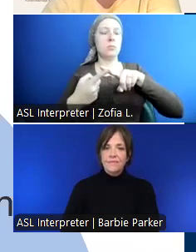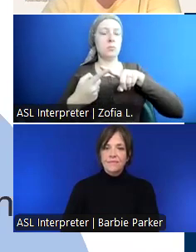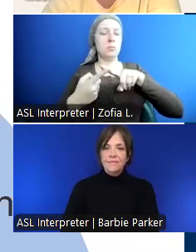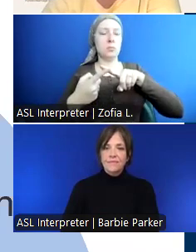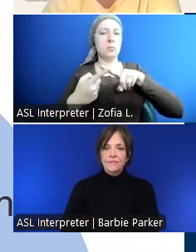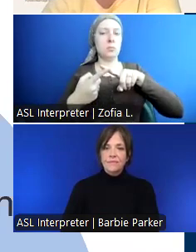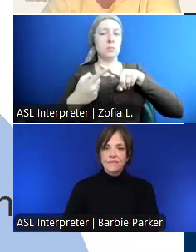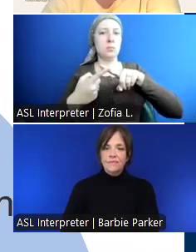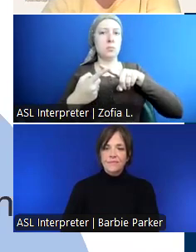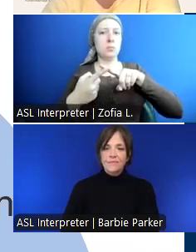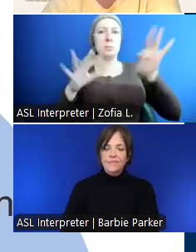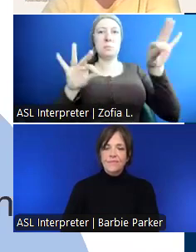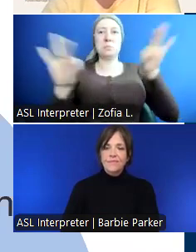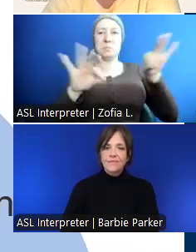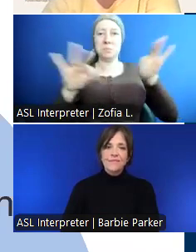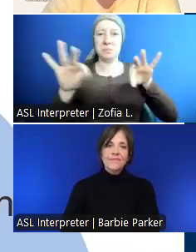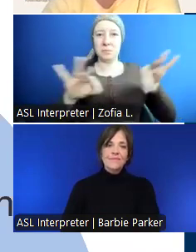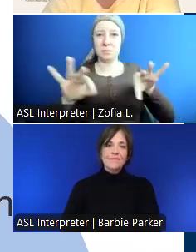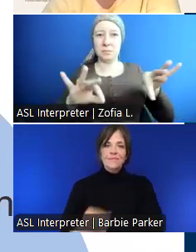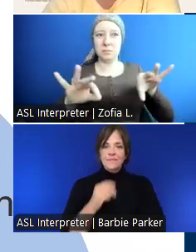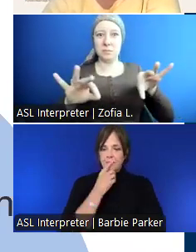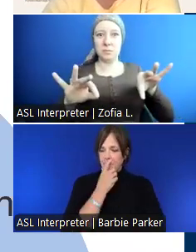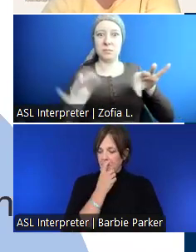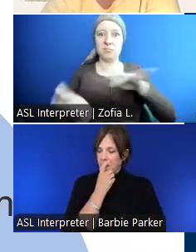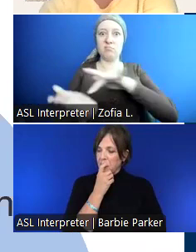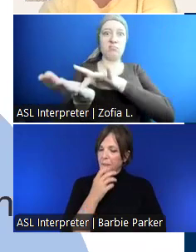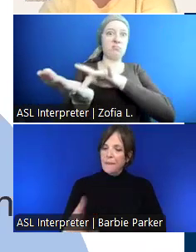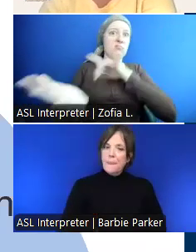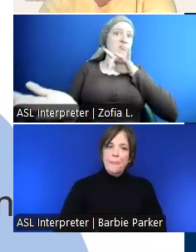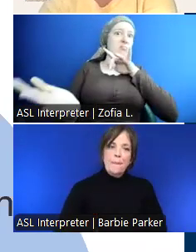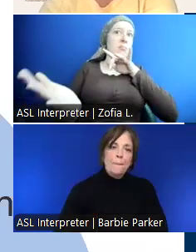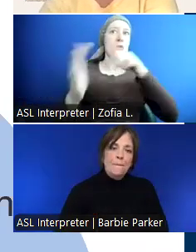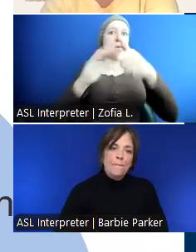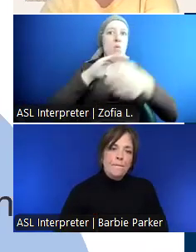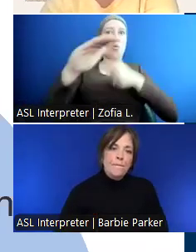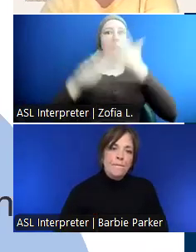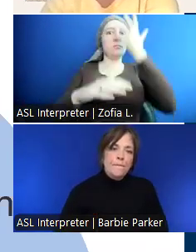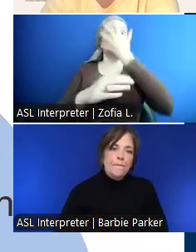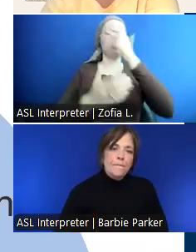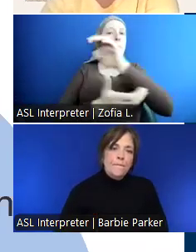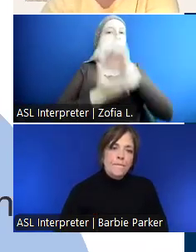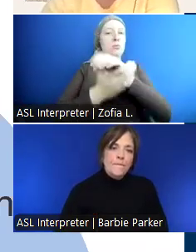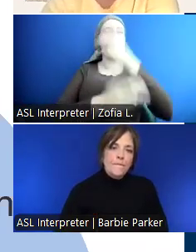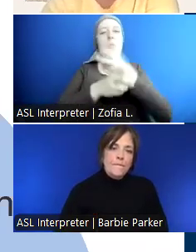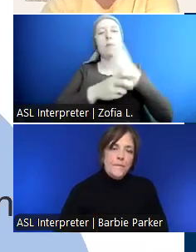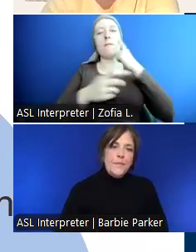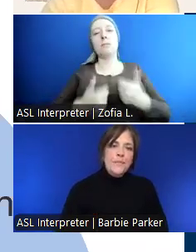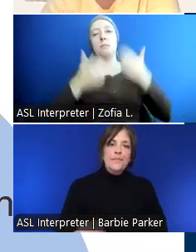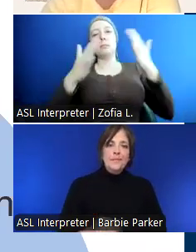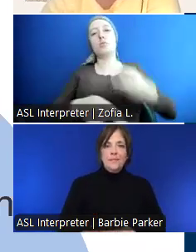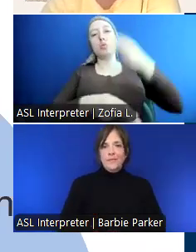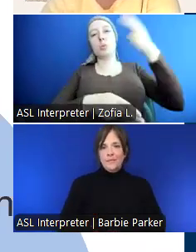to explain, you know, exploitation under the guise of marriage. It's difficult for survivors to name,